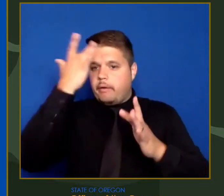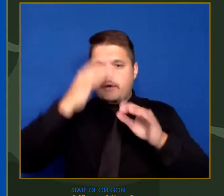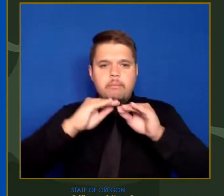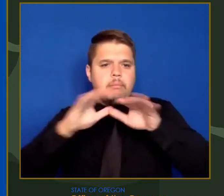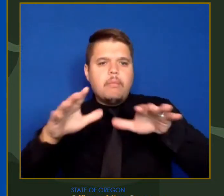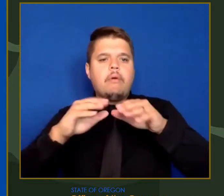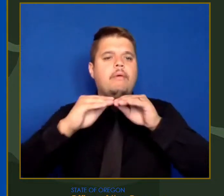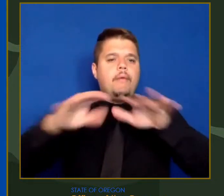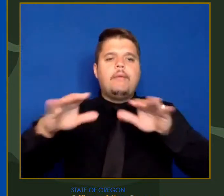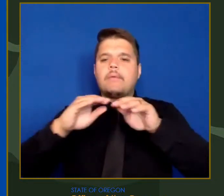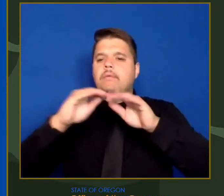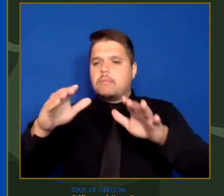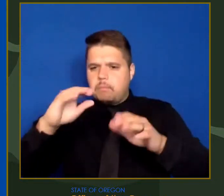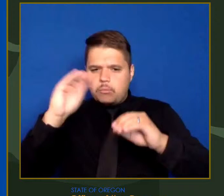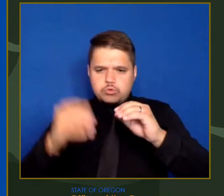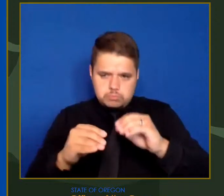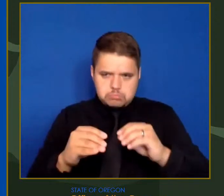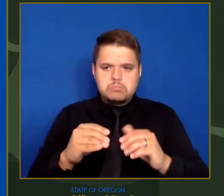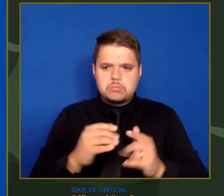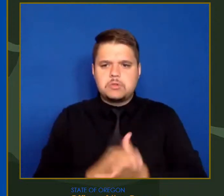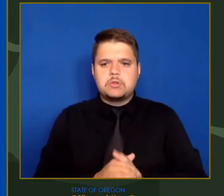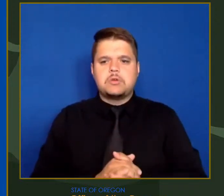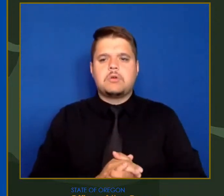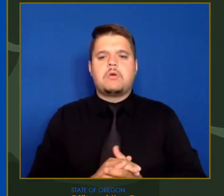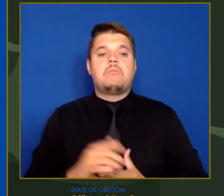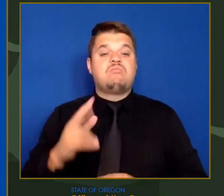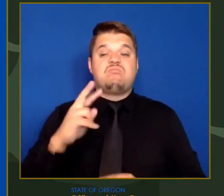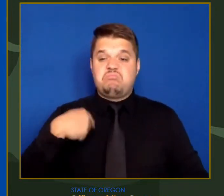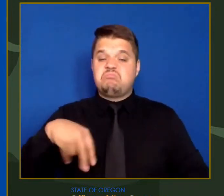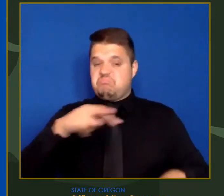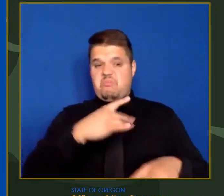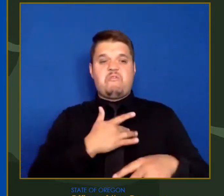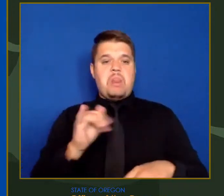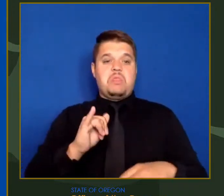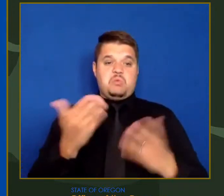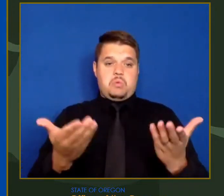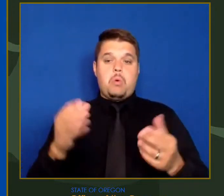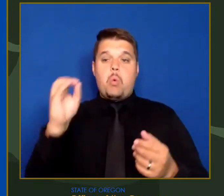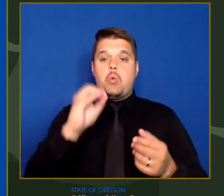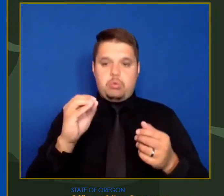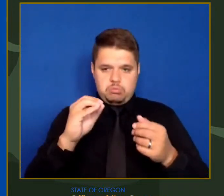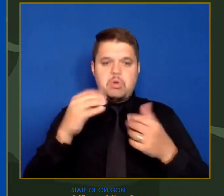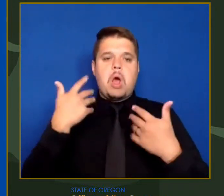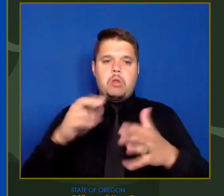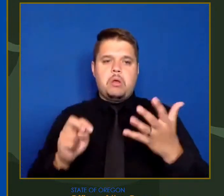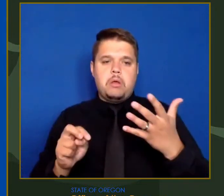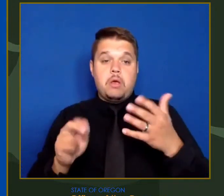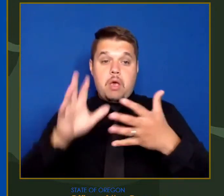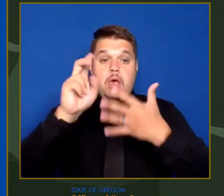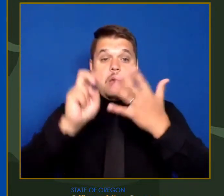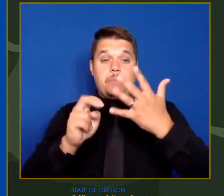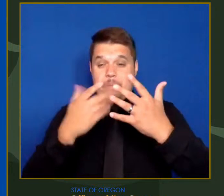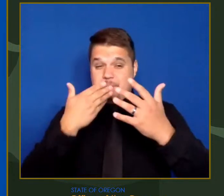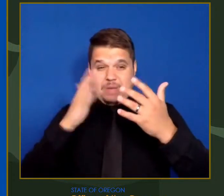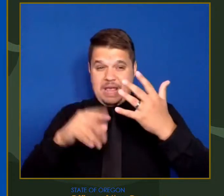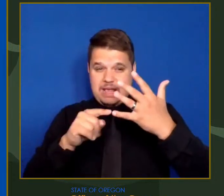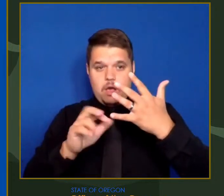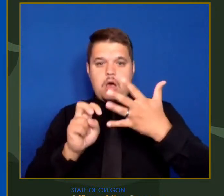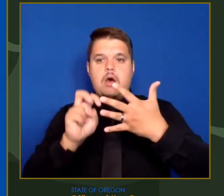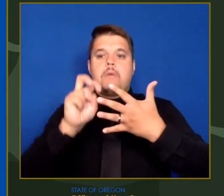to move to low risk or are close to it, such as Benton, Clatsop, Hood River, Lane, Lincoln,